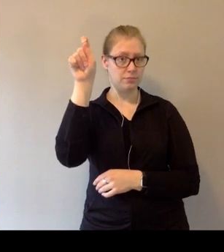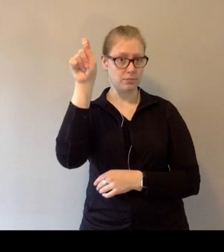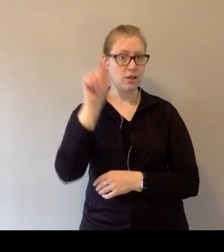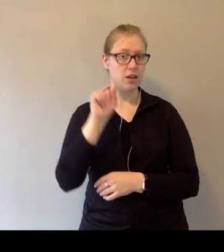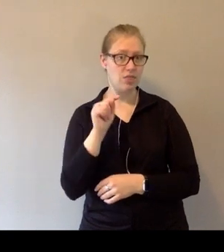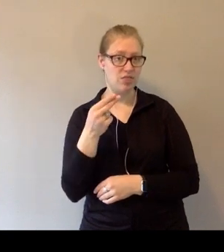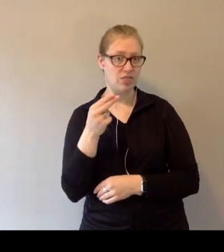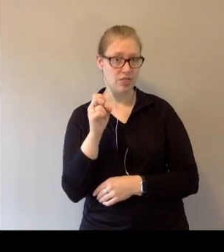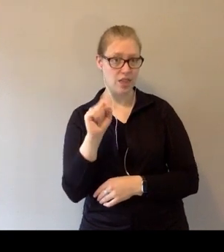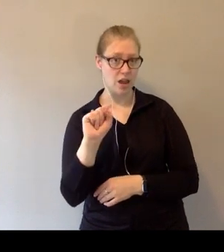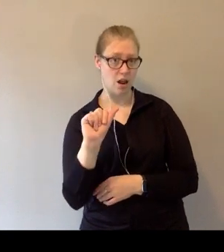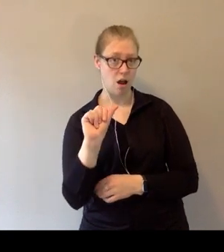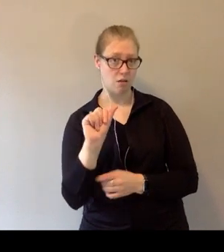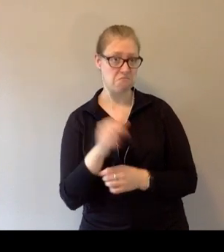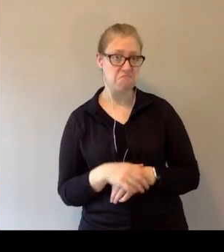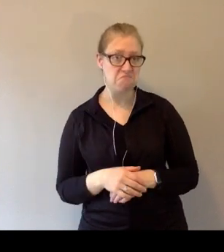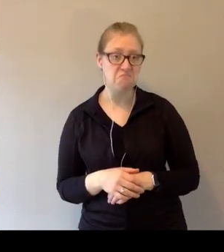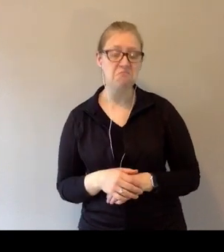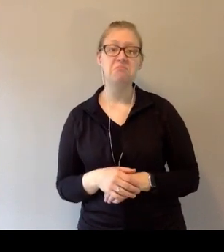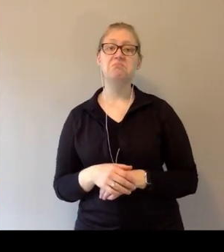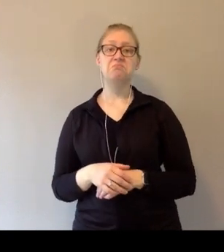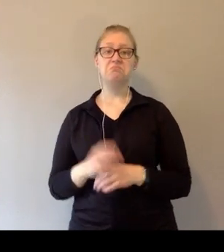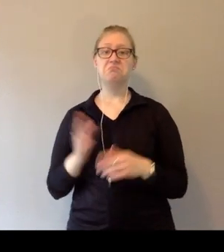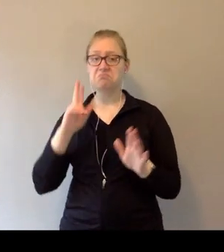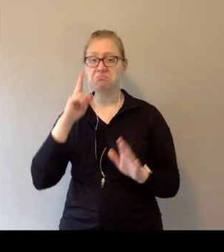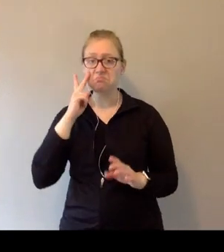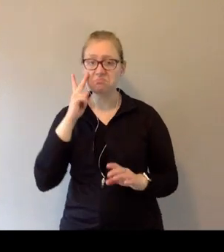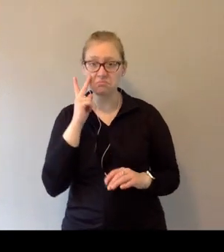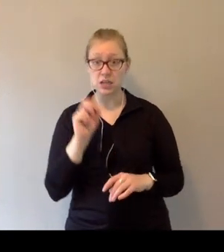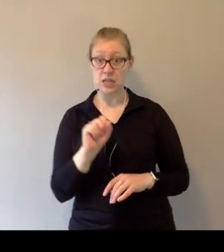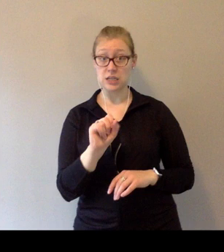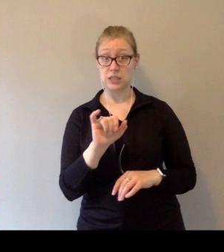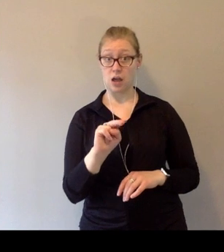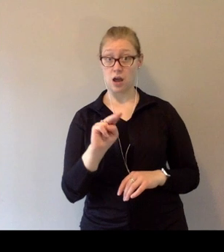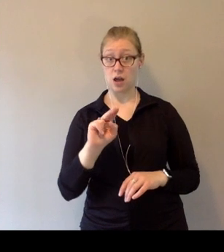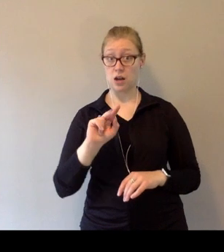So I named it theta. And so let's see, sine of theta,